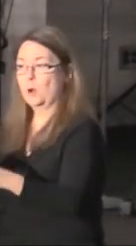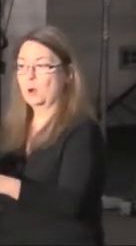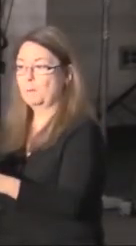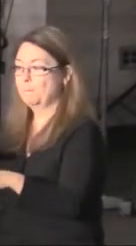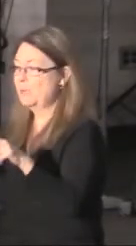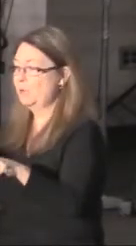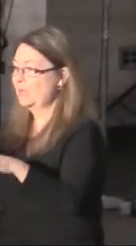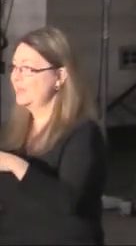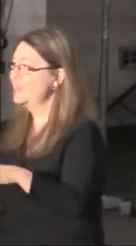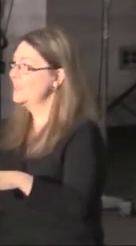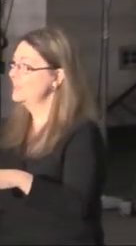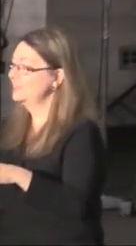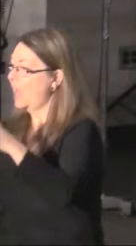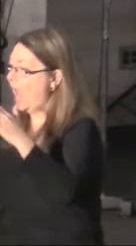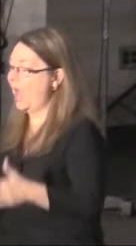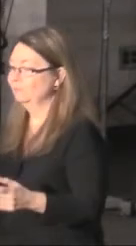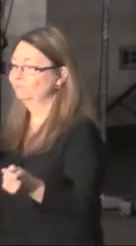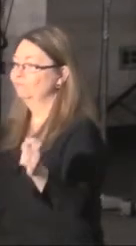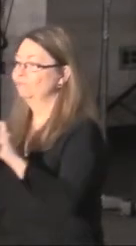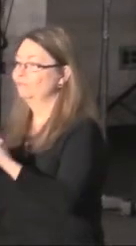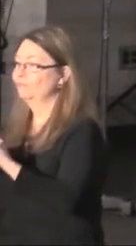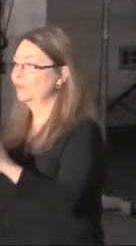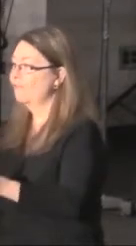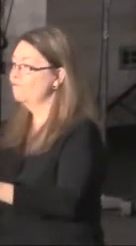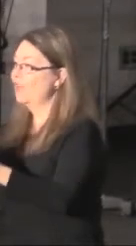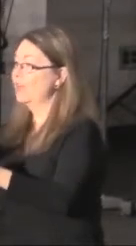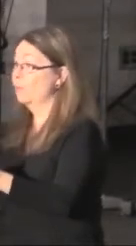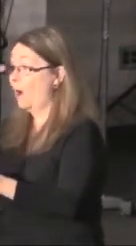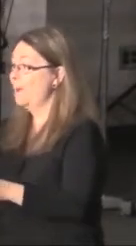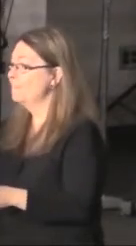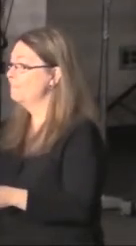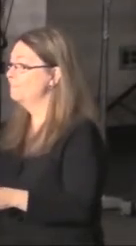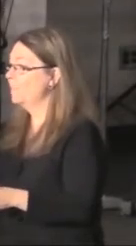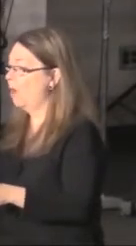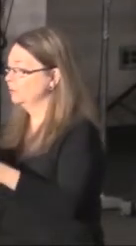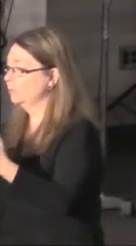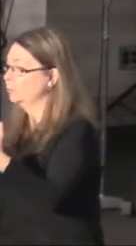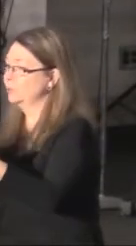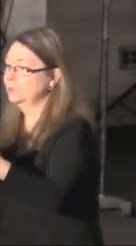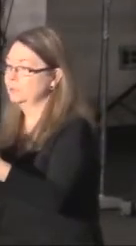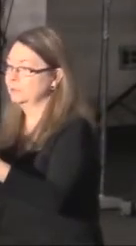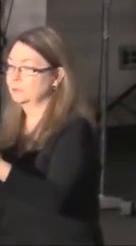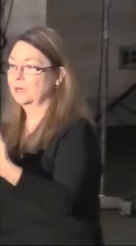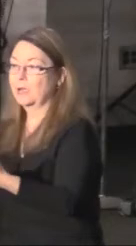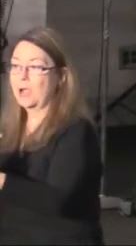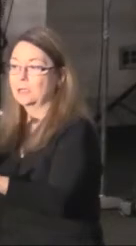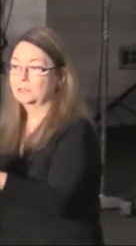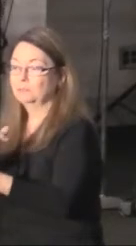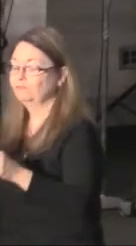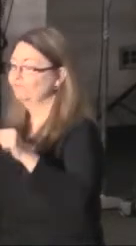in his very own household who have converted to the faith because of Paul's imprisonment. The gospel